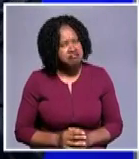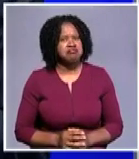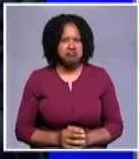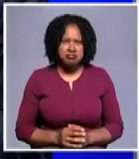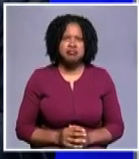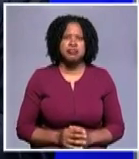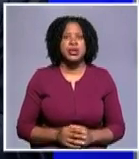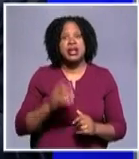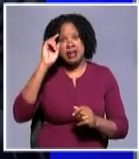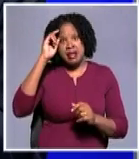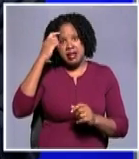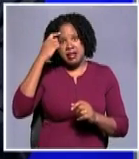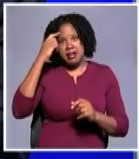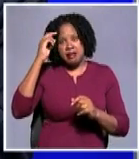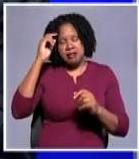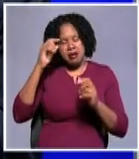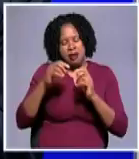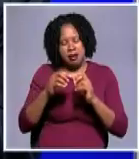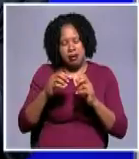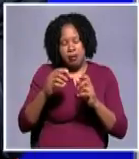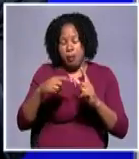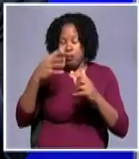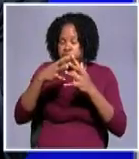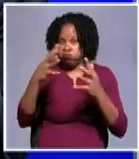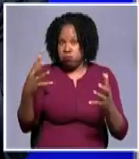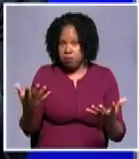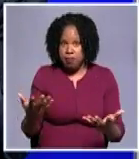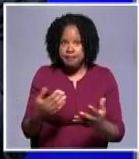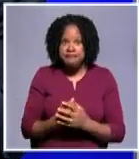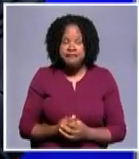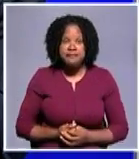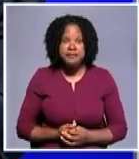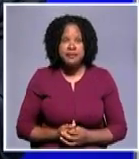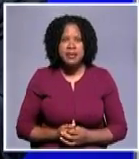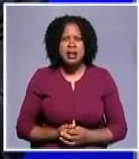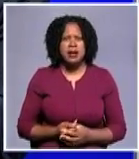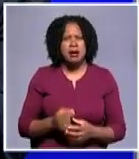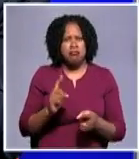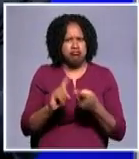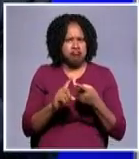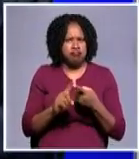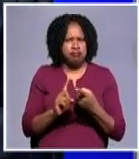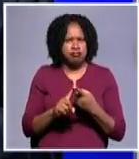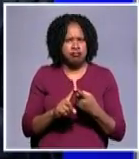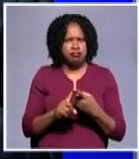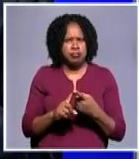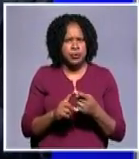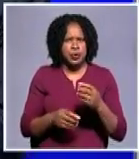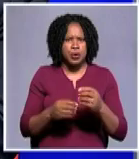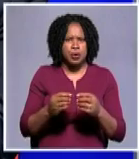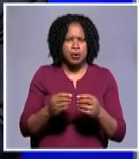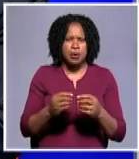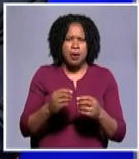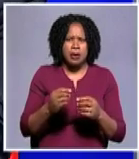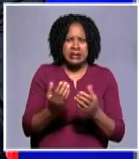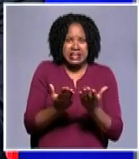out of the box. You know, one, like the emphasis on health extension workers to